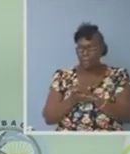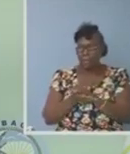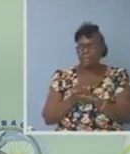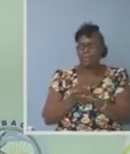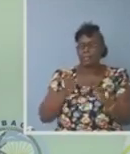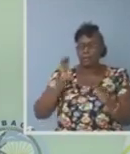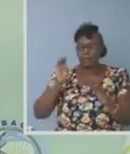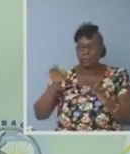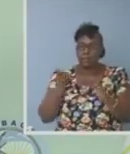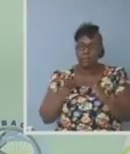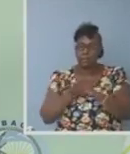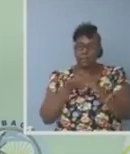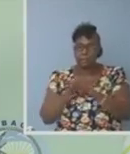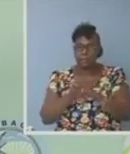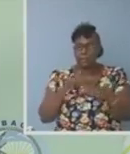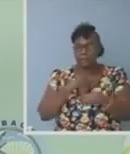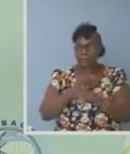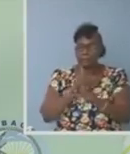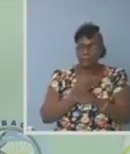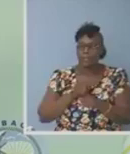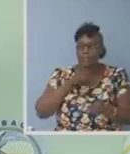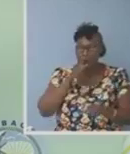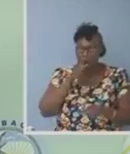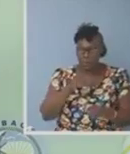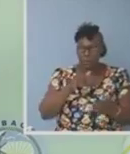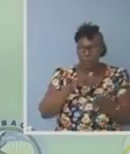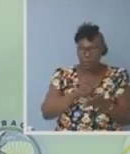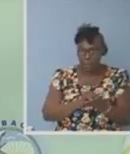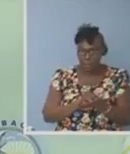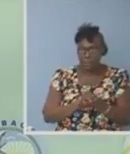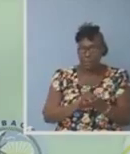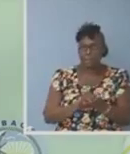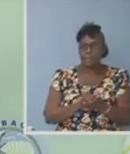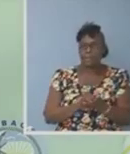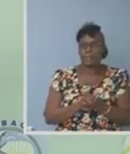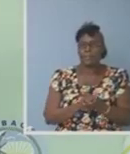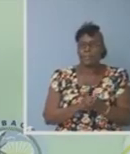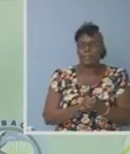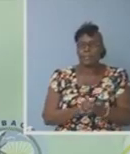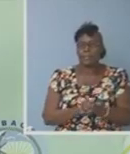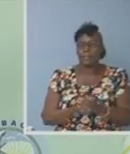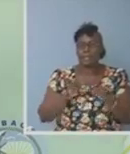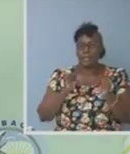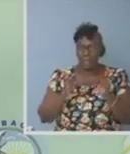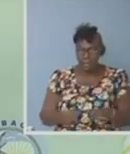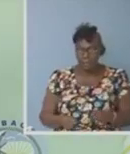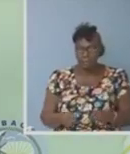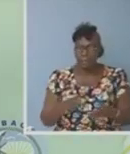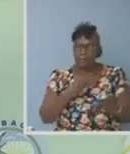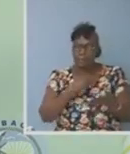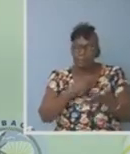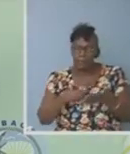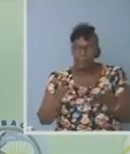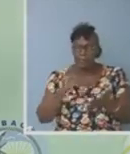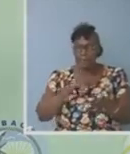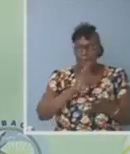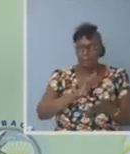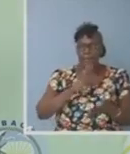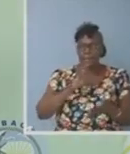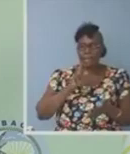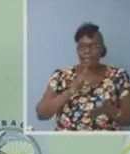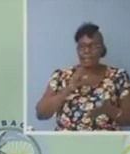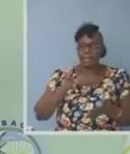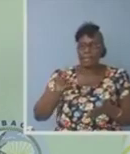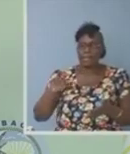commercial banks to ensure that suppliers, that they are able to settle the outstanding bills, but more importantly,